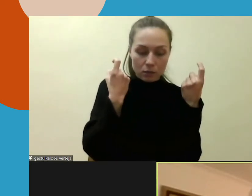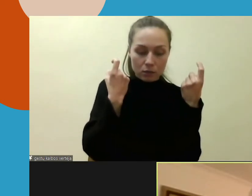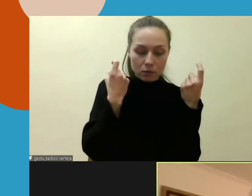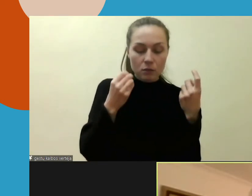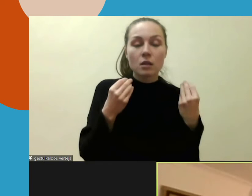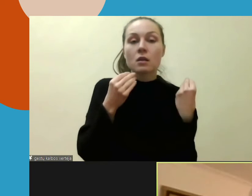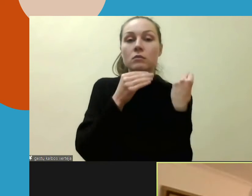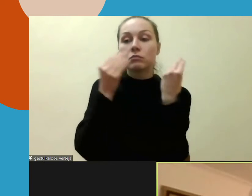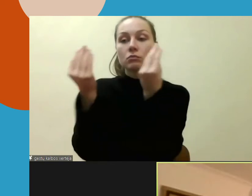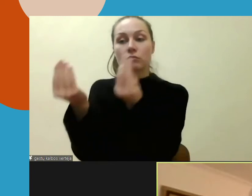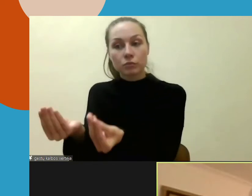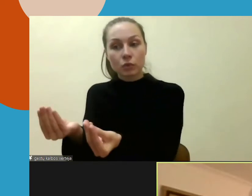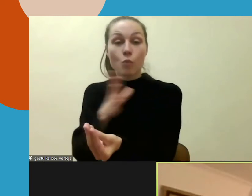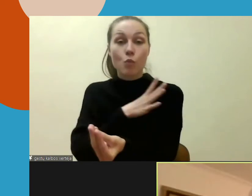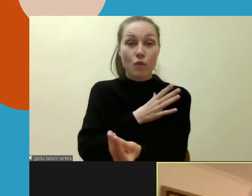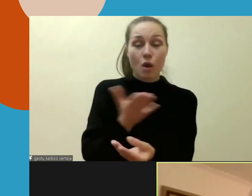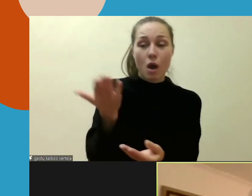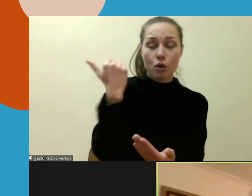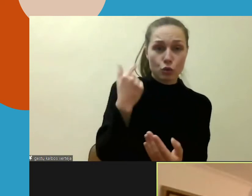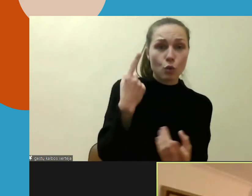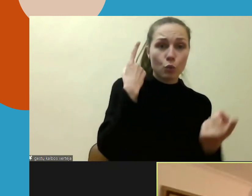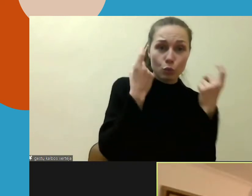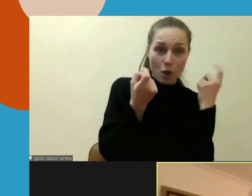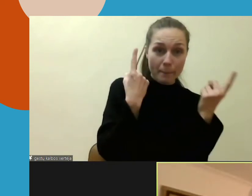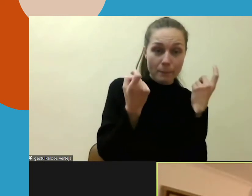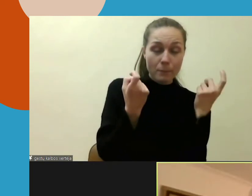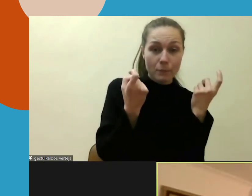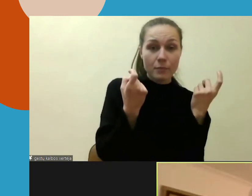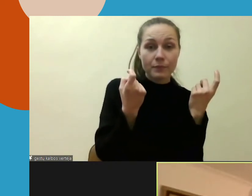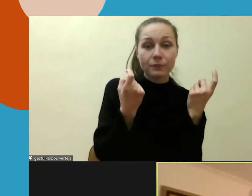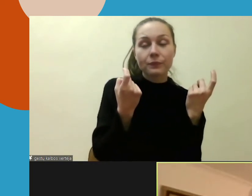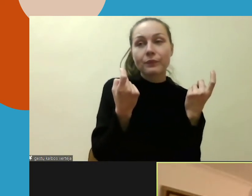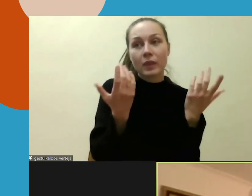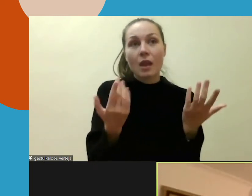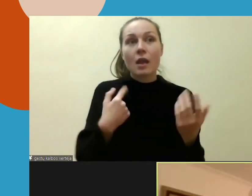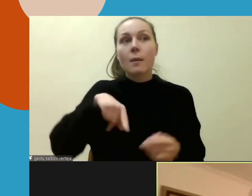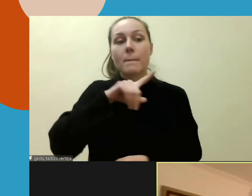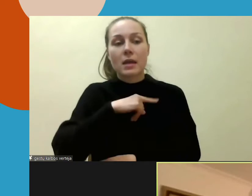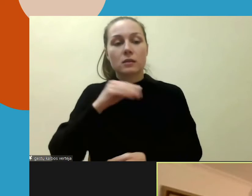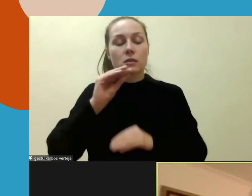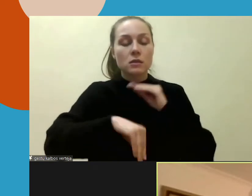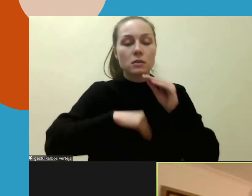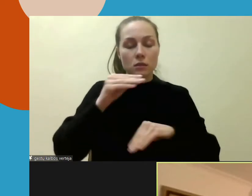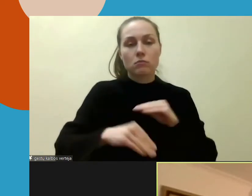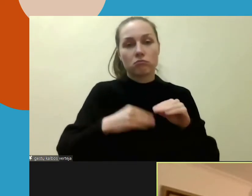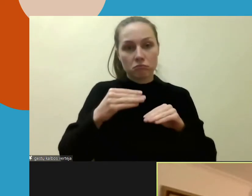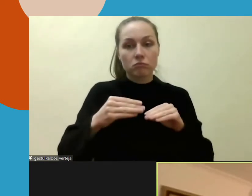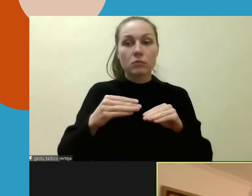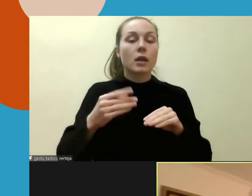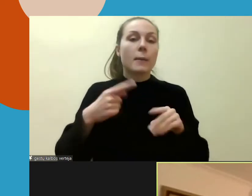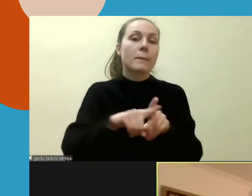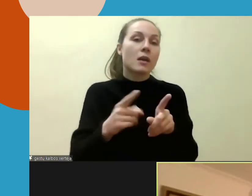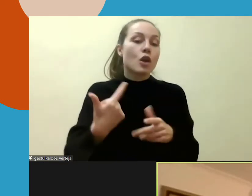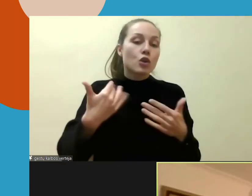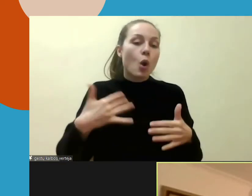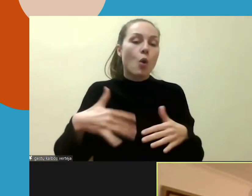we built up our credibility. We built up ourselves as a go-to authority